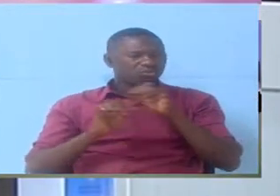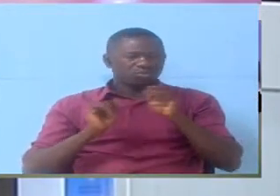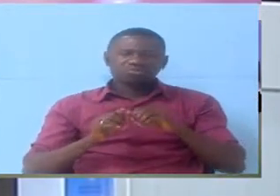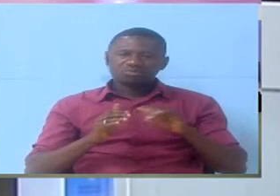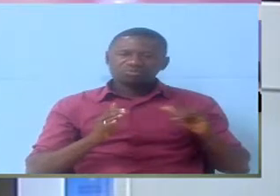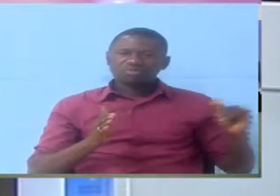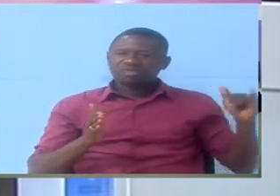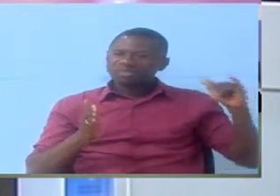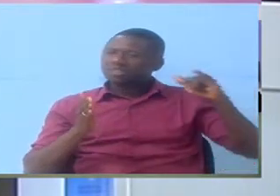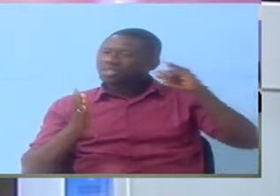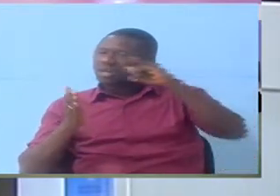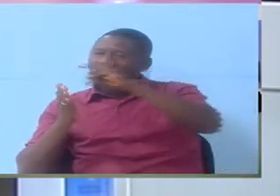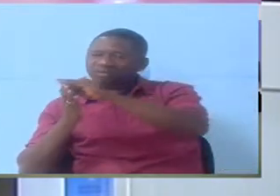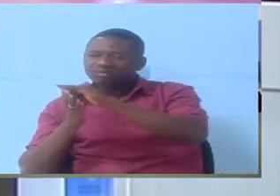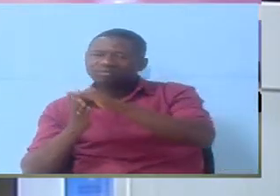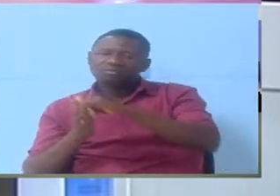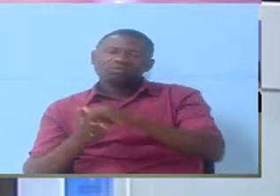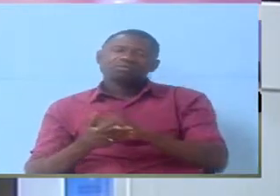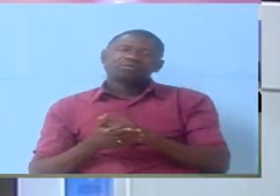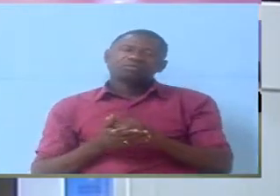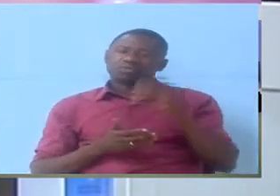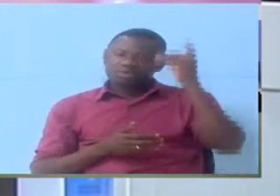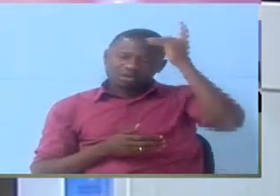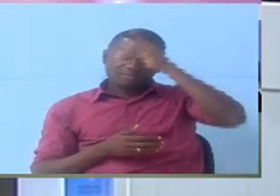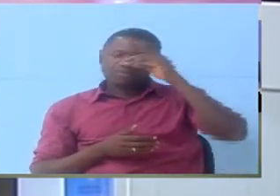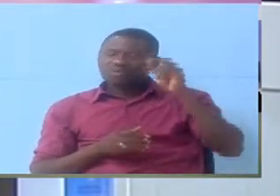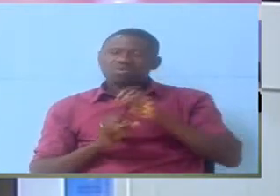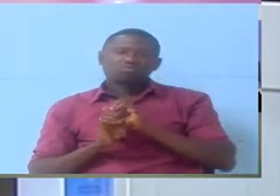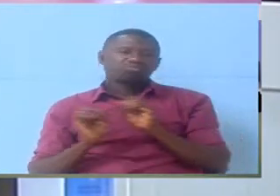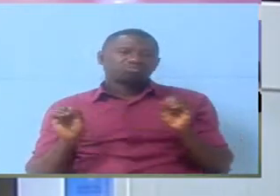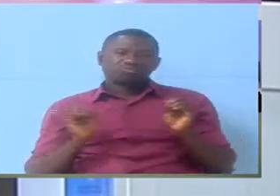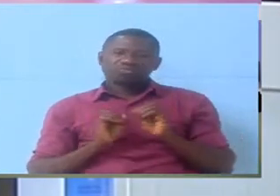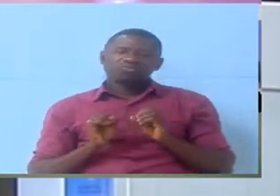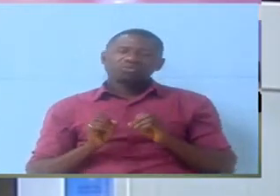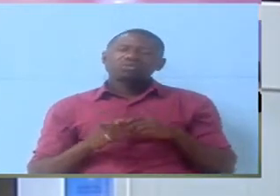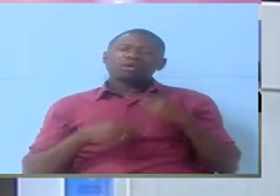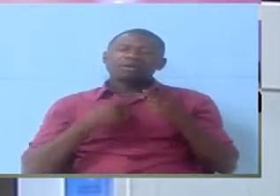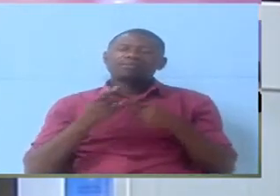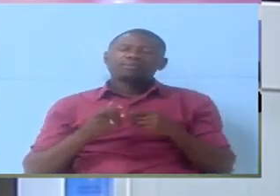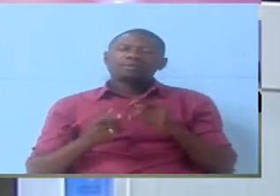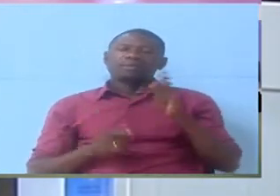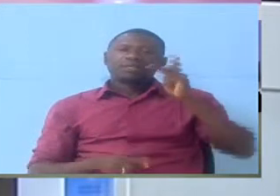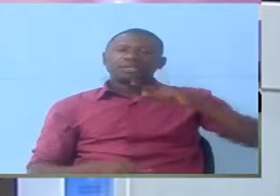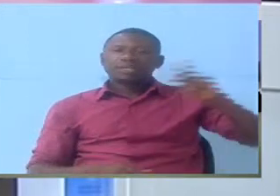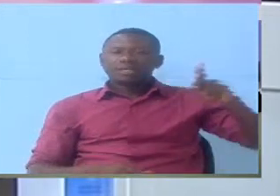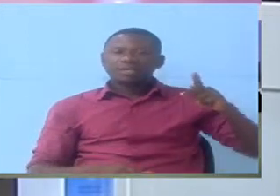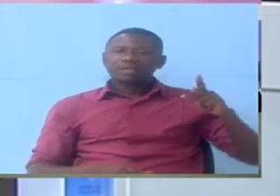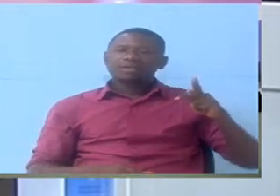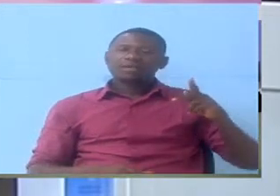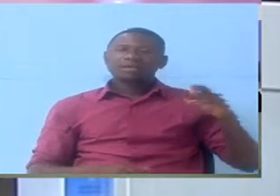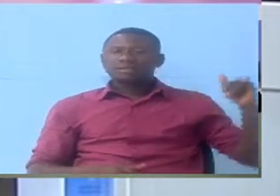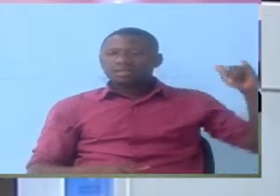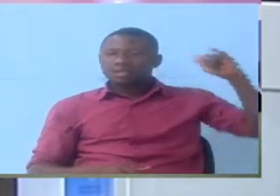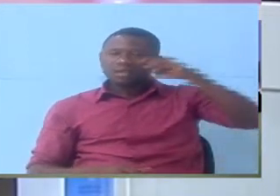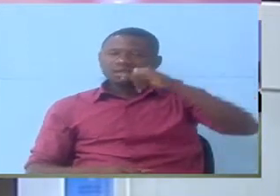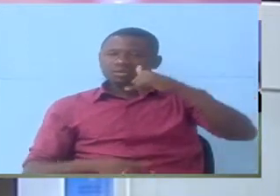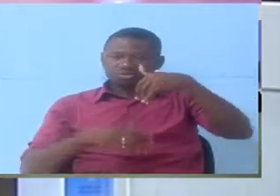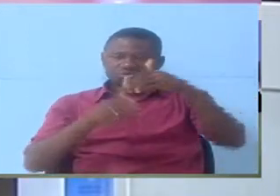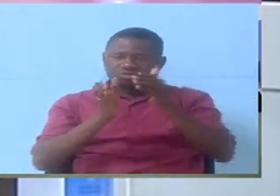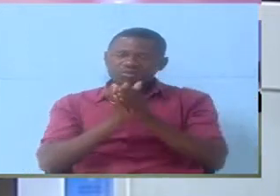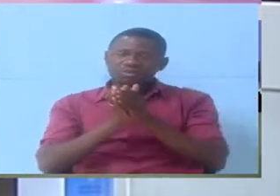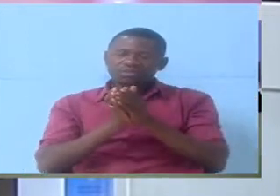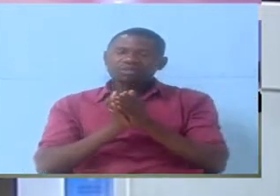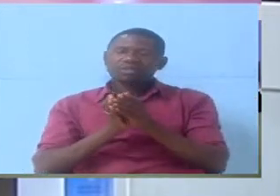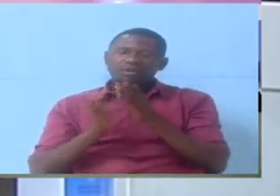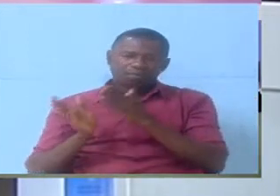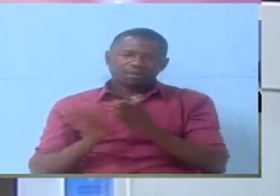Mantano. So they said they would arrange. Kenya Airways said they will arrange a flight for me to Dakar, Banjul. Kenya Airways kwebe silo parendi